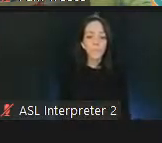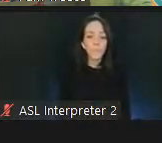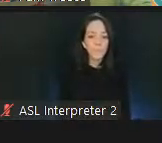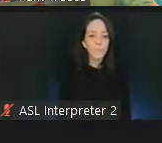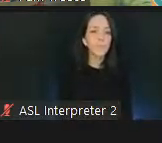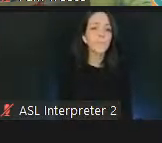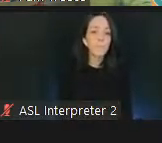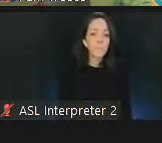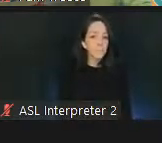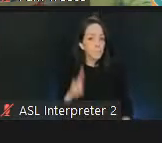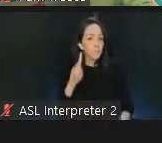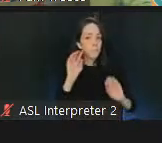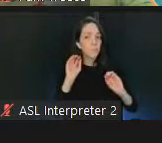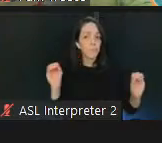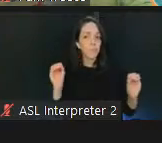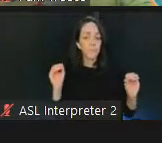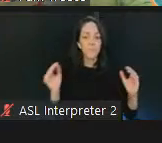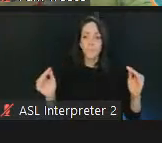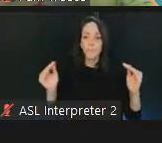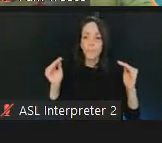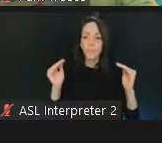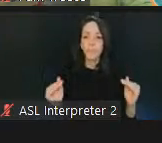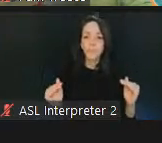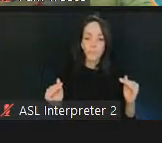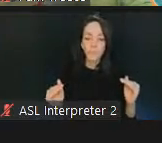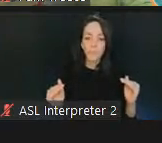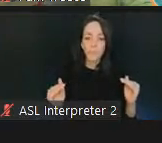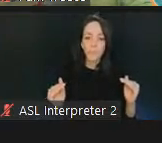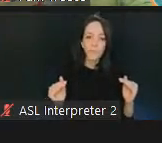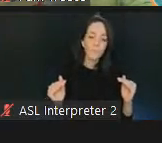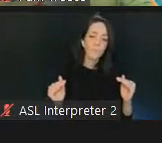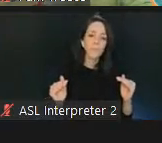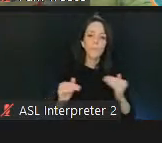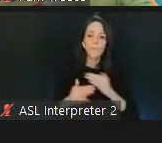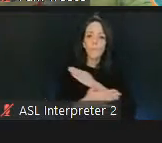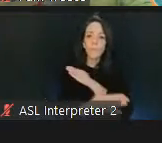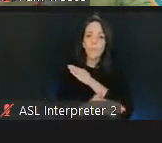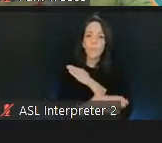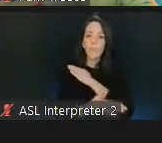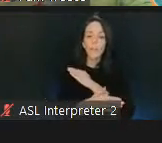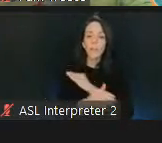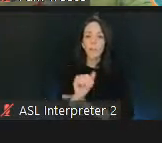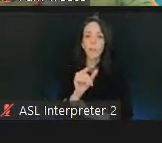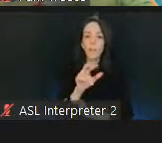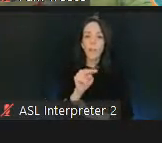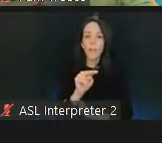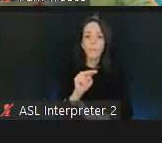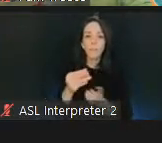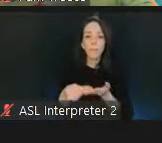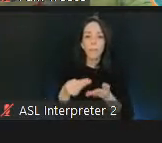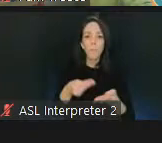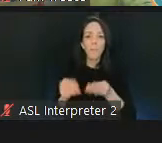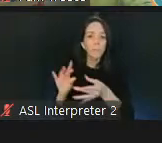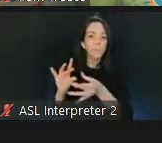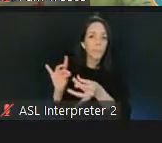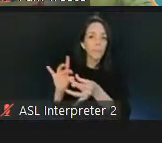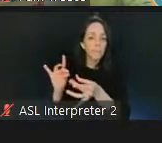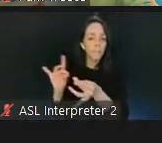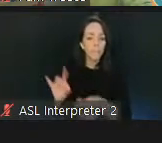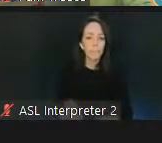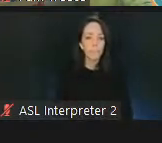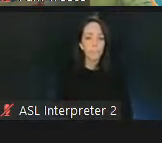Hearing none, then we will move on to our county administrator's budget message.